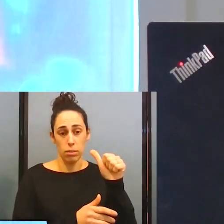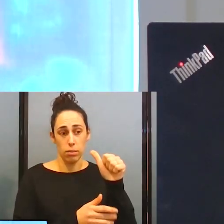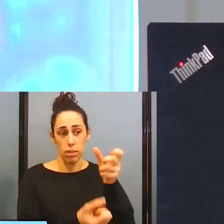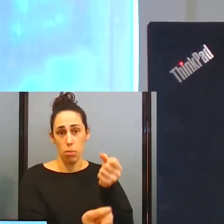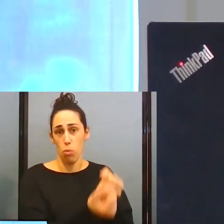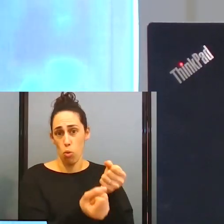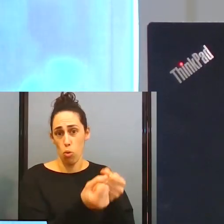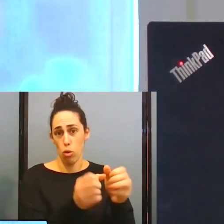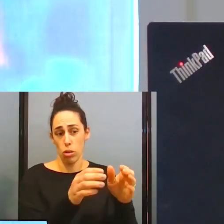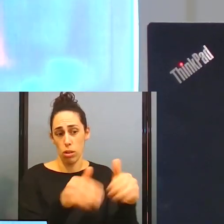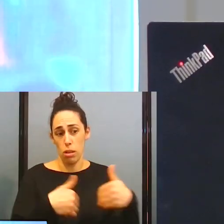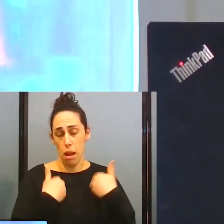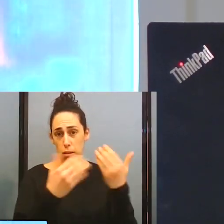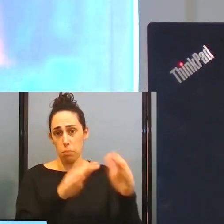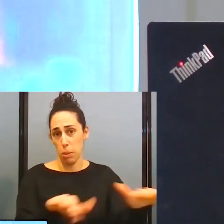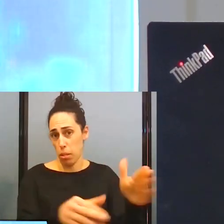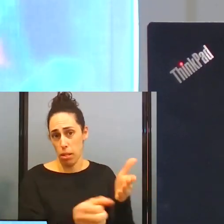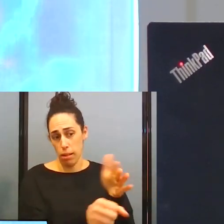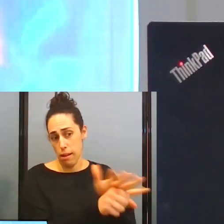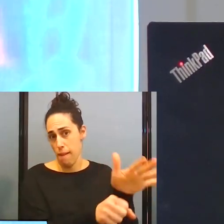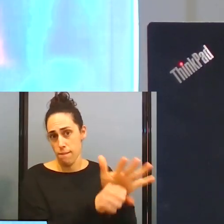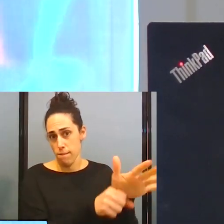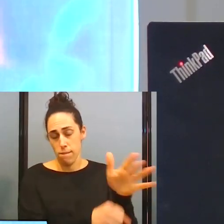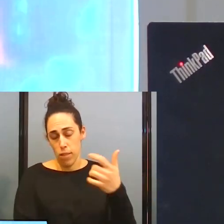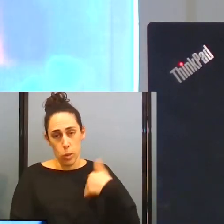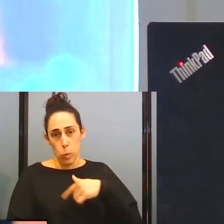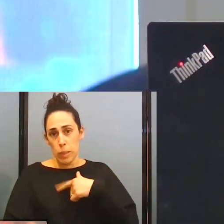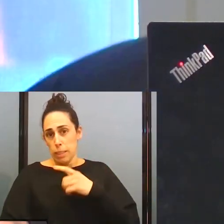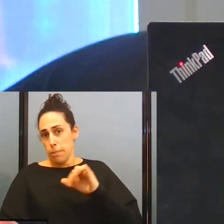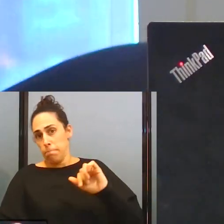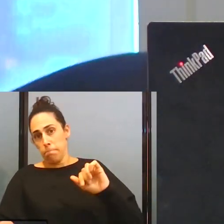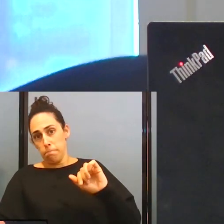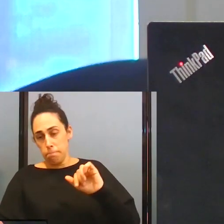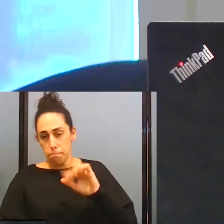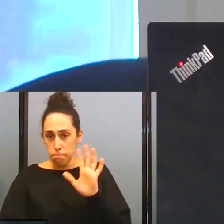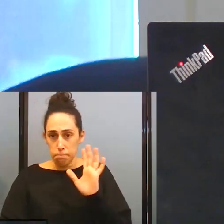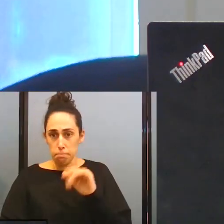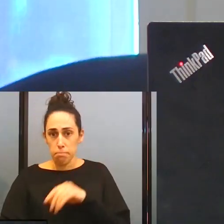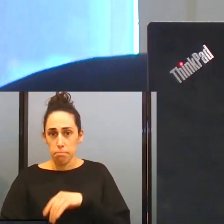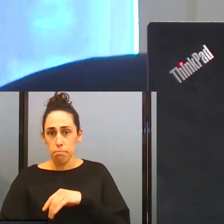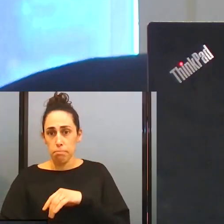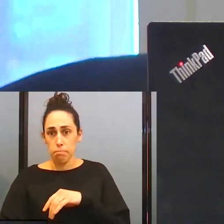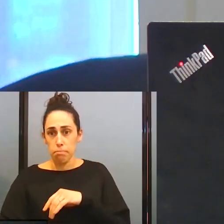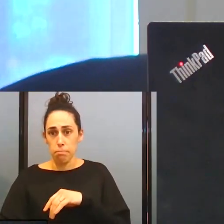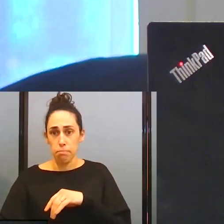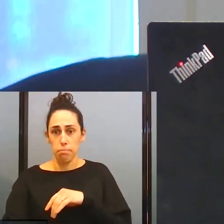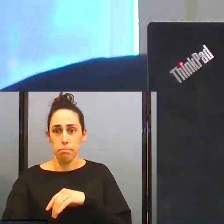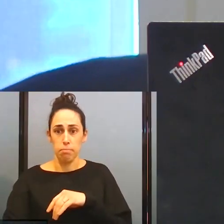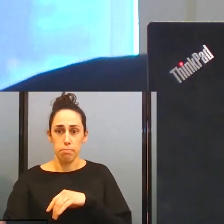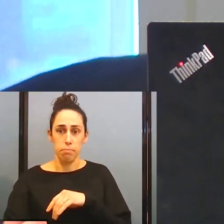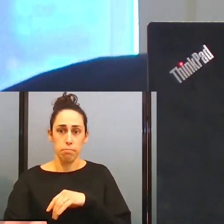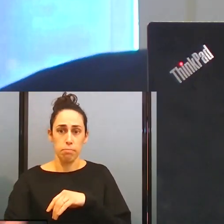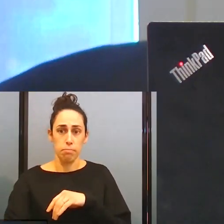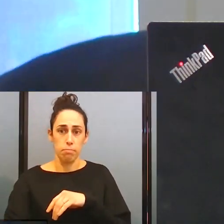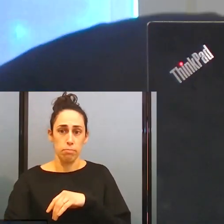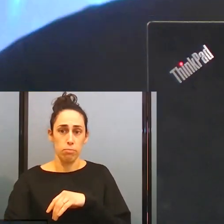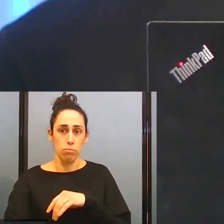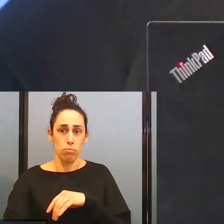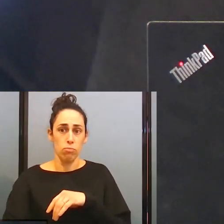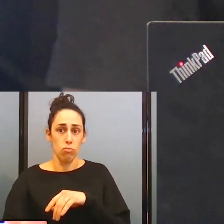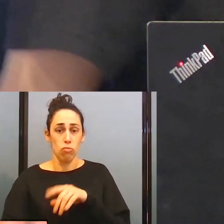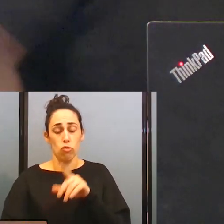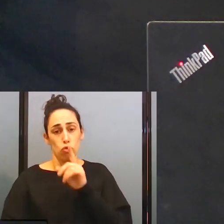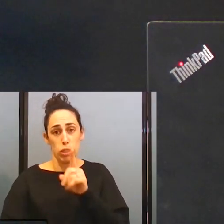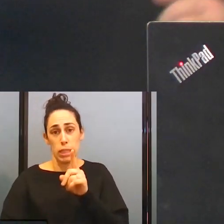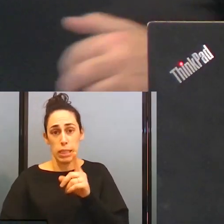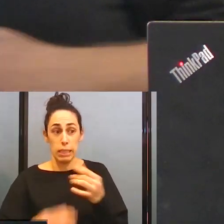speak to their responses per se, other than to say that there are new guidelines, there are